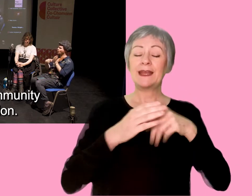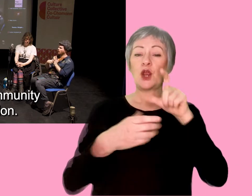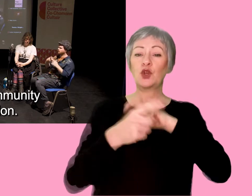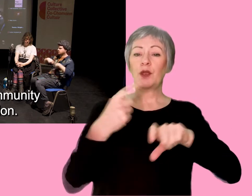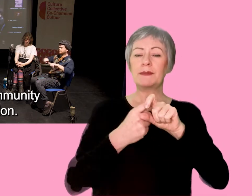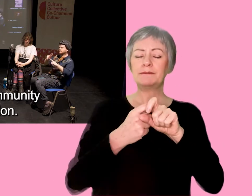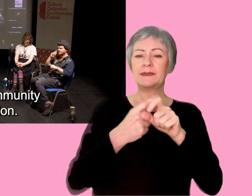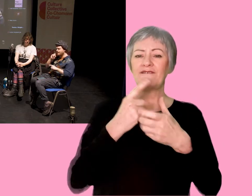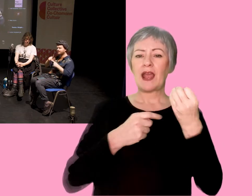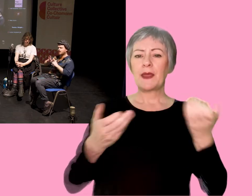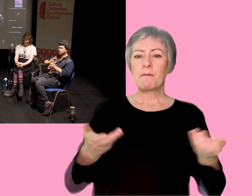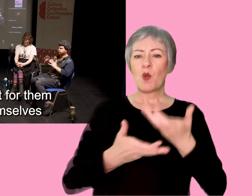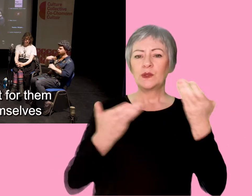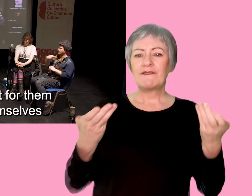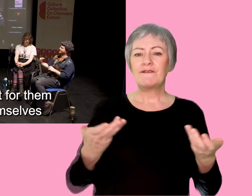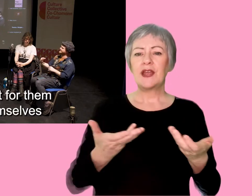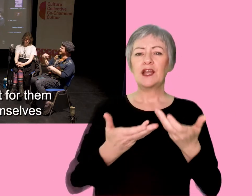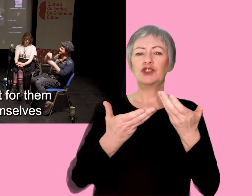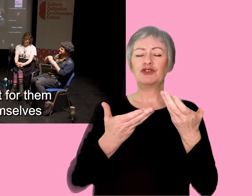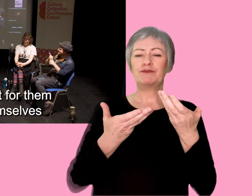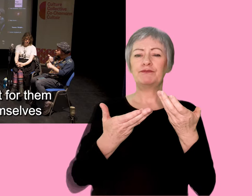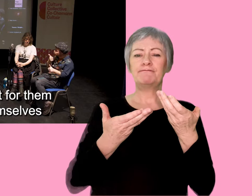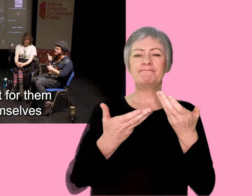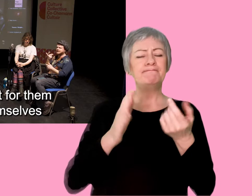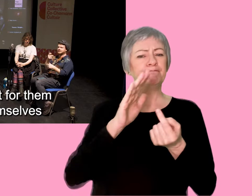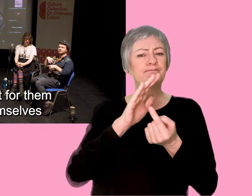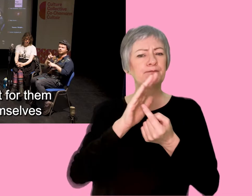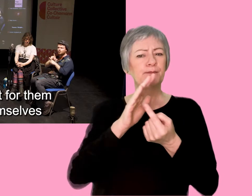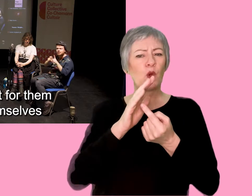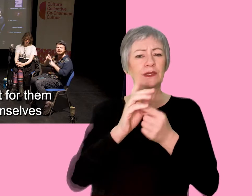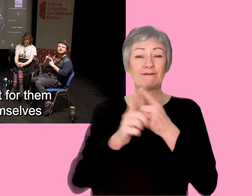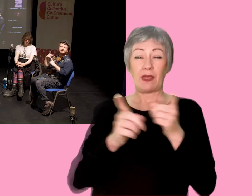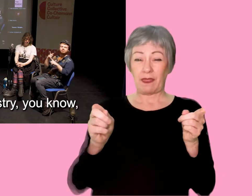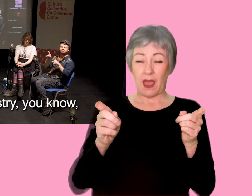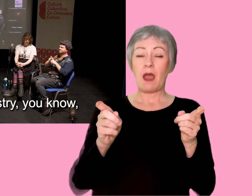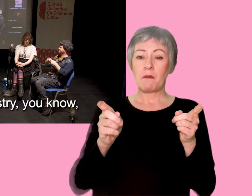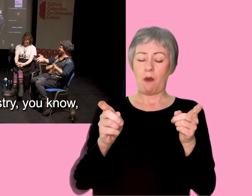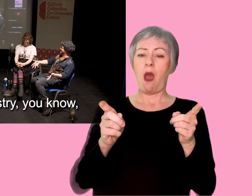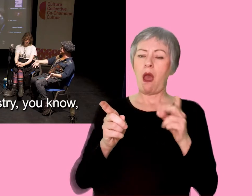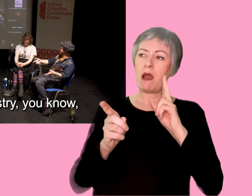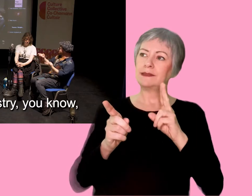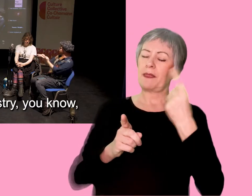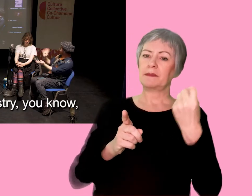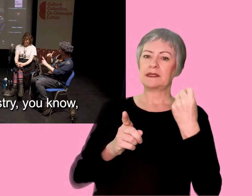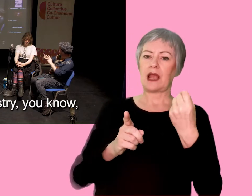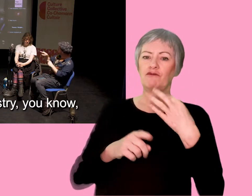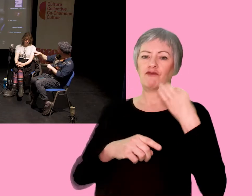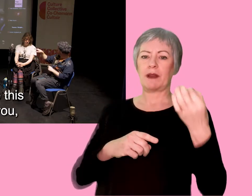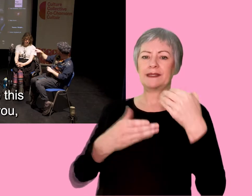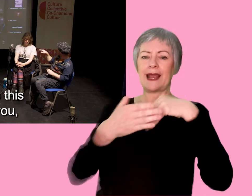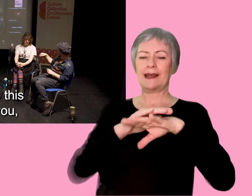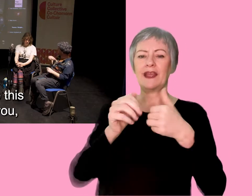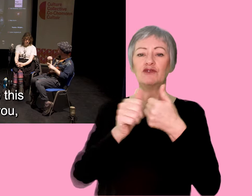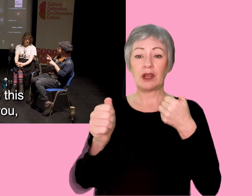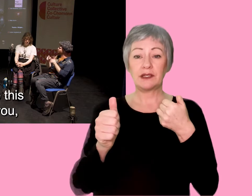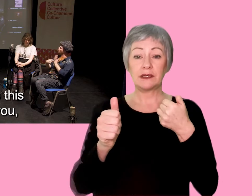their motivation. And it's really important for them to be able to see themselves represented within the industry, and